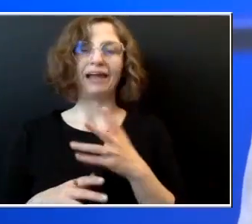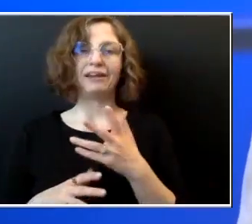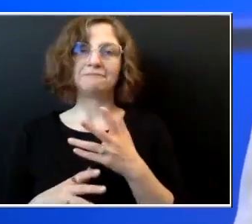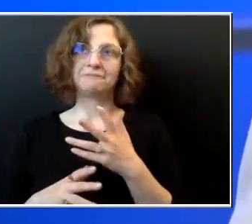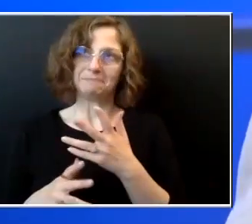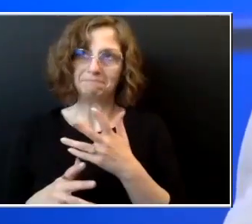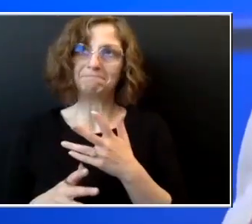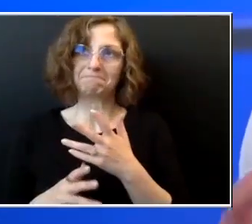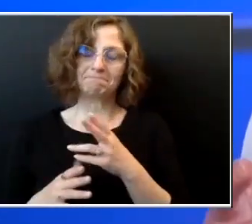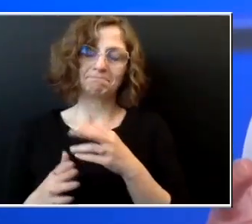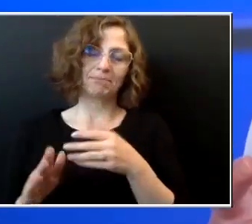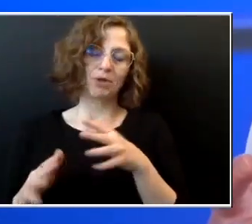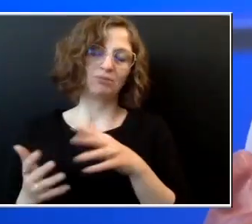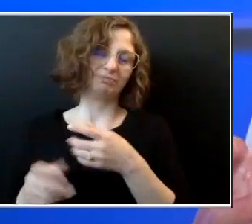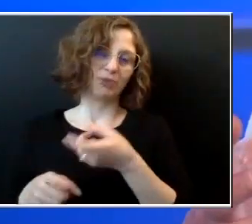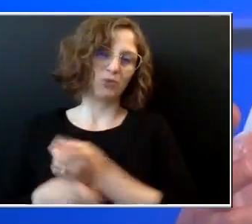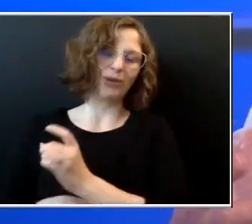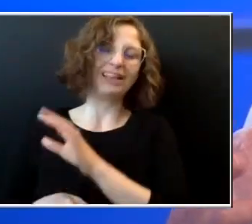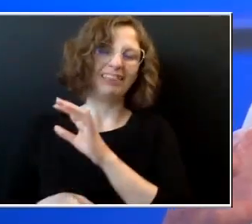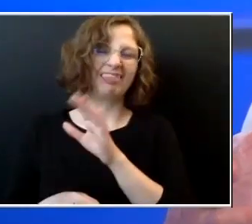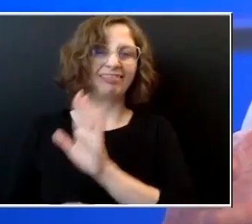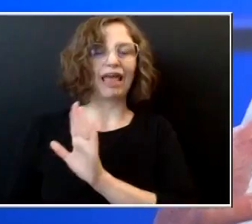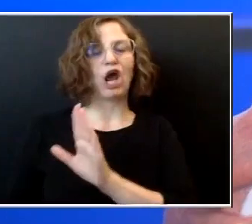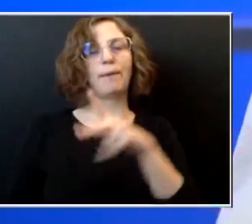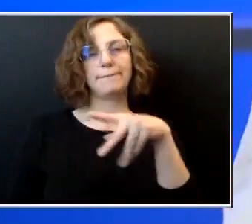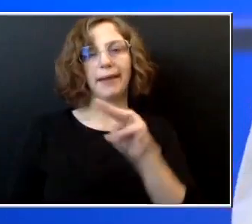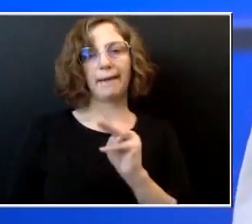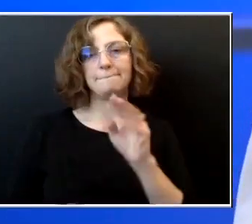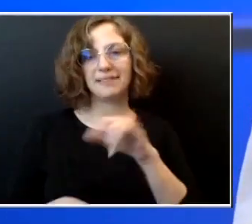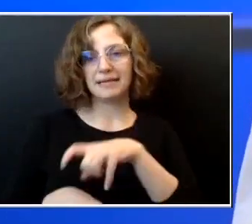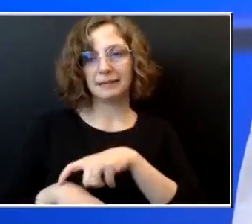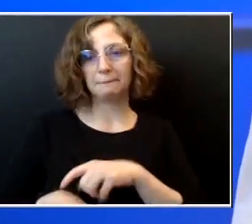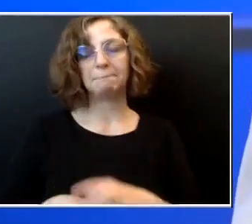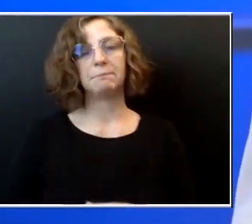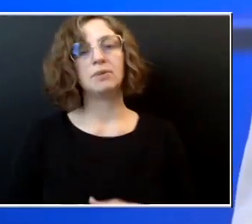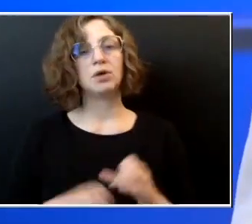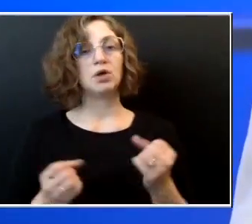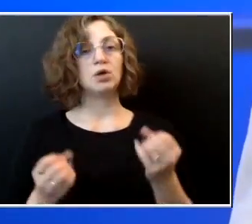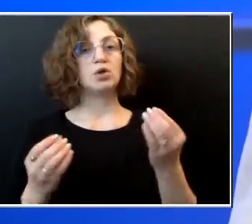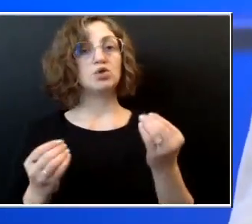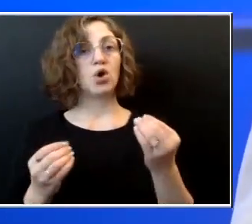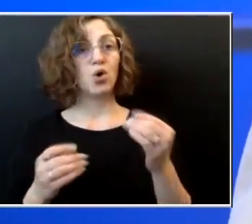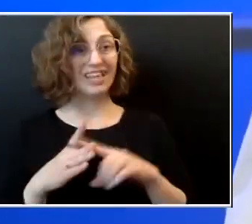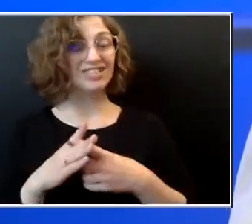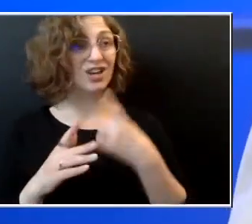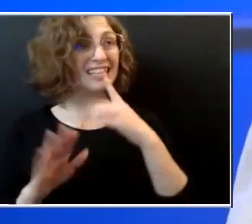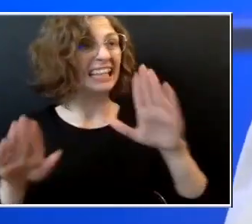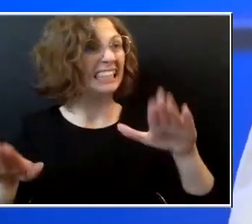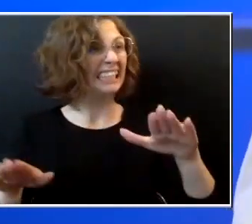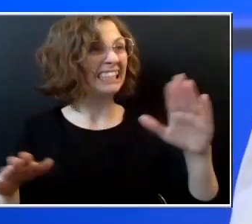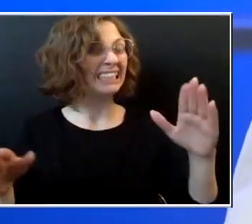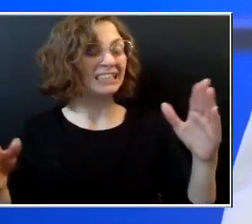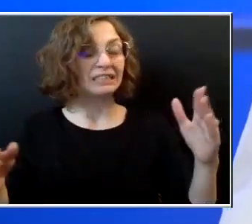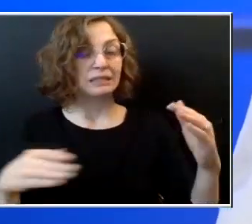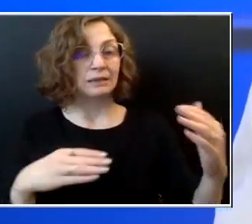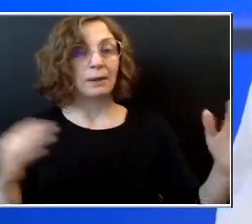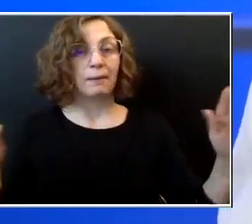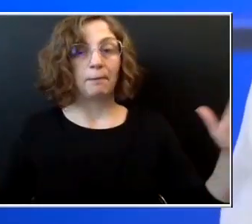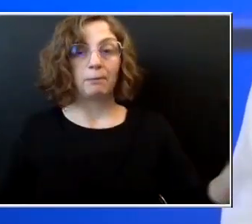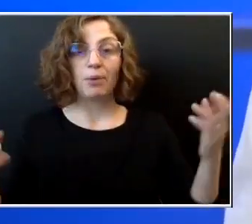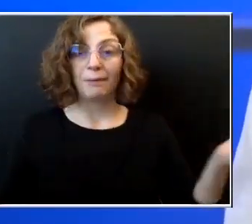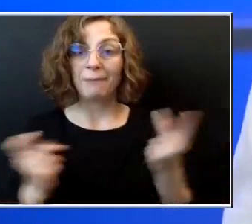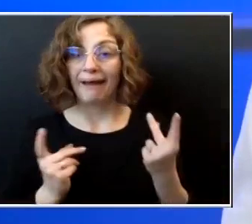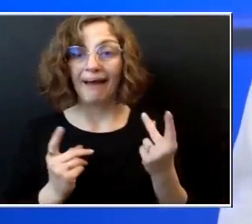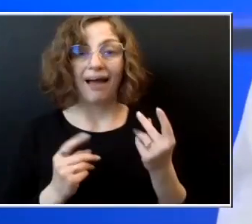Ireland. There was this call to import wheat back into Ireland, but that would suppress the international wheat